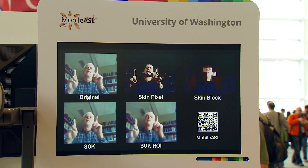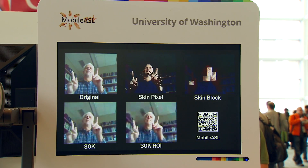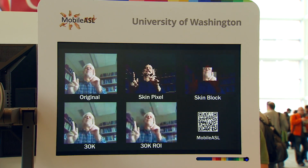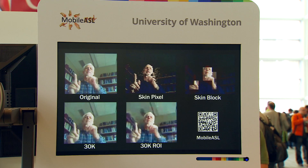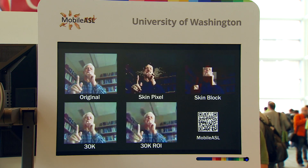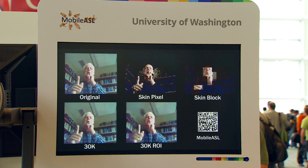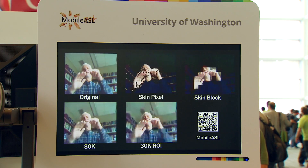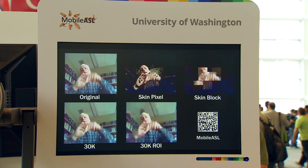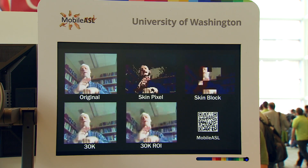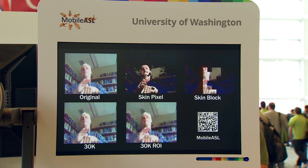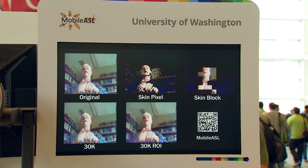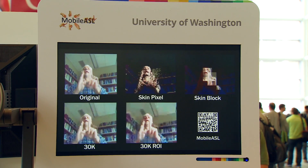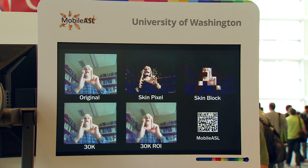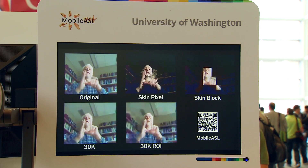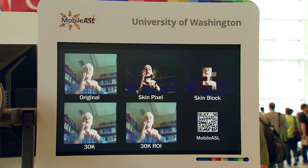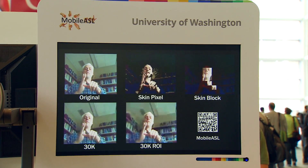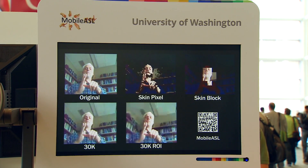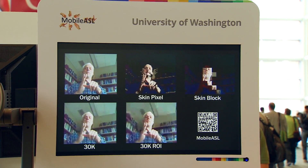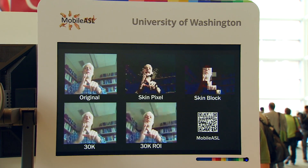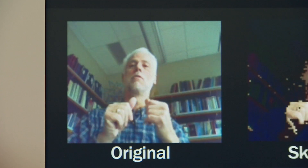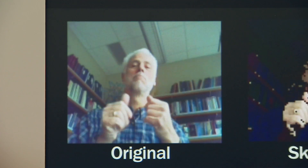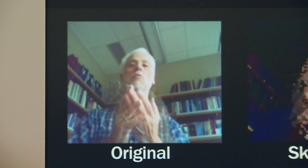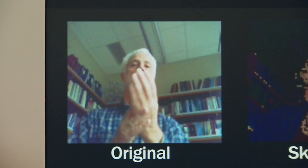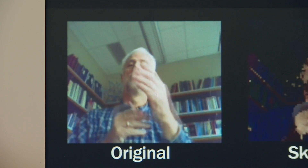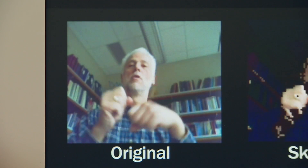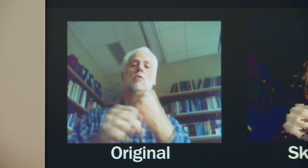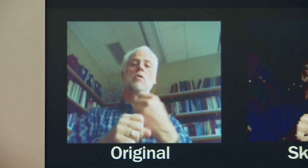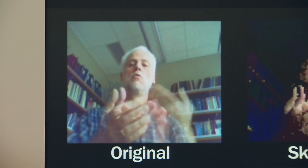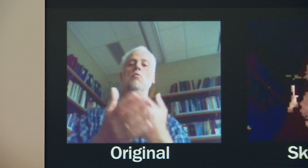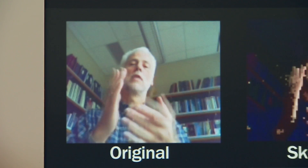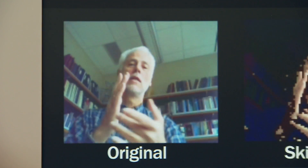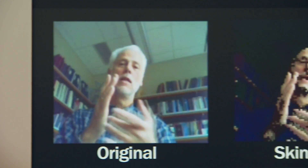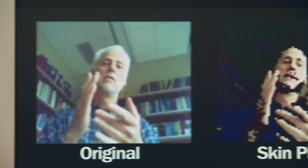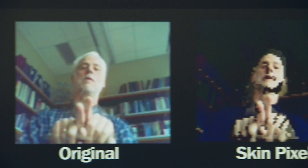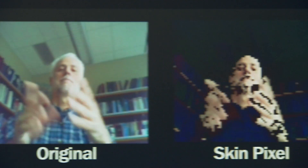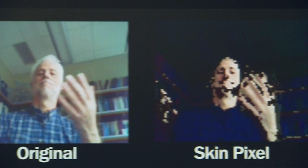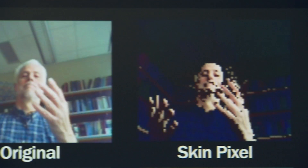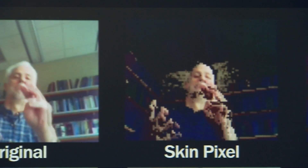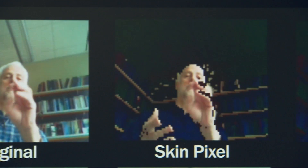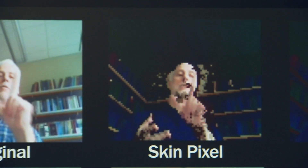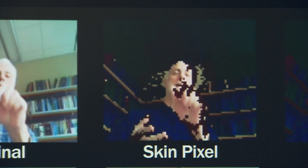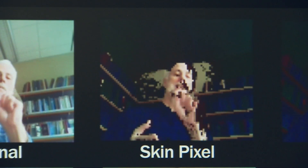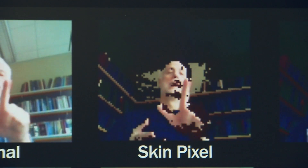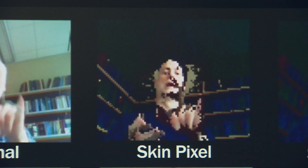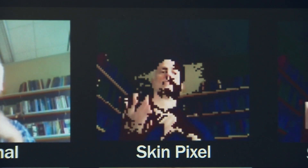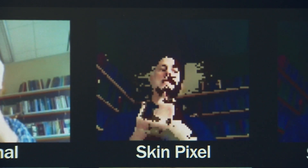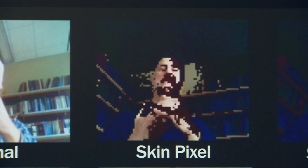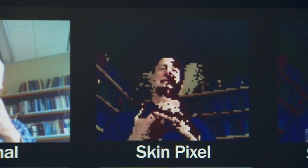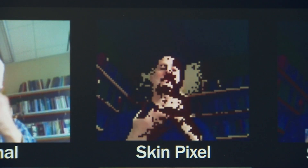at 30 kilobits per second at 15 frames per second. And we also do region of interest encoding. So